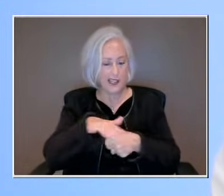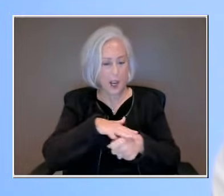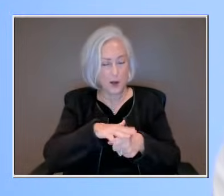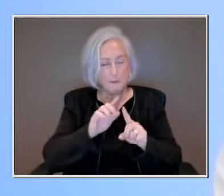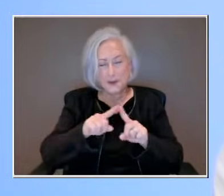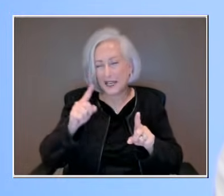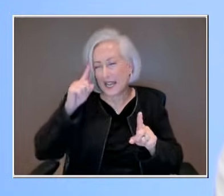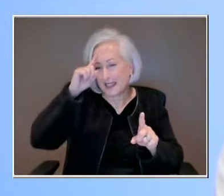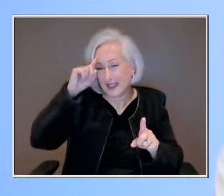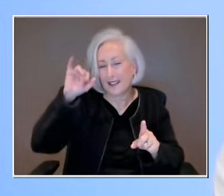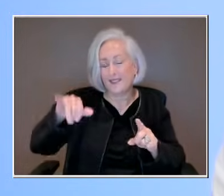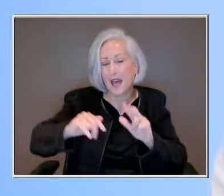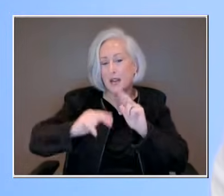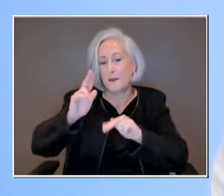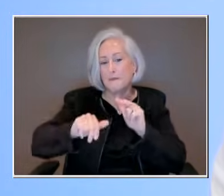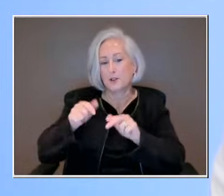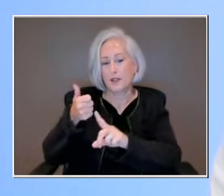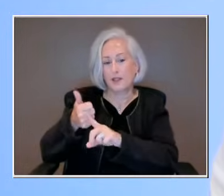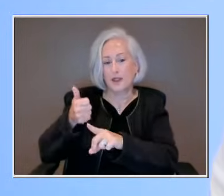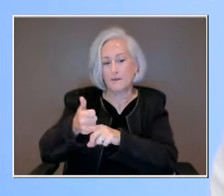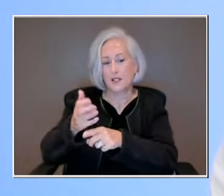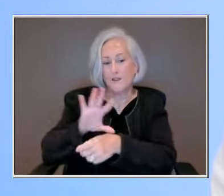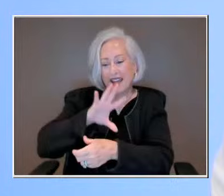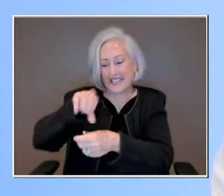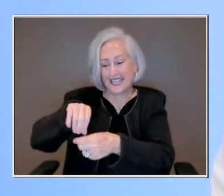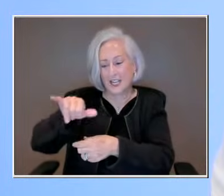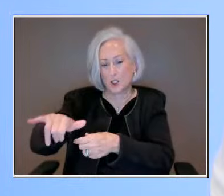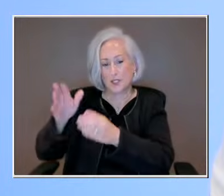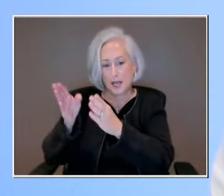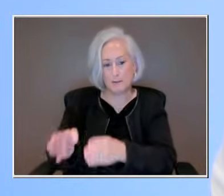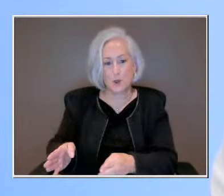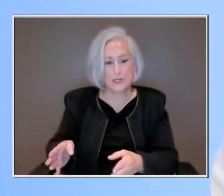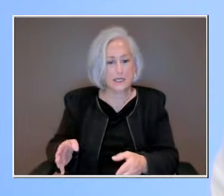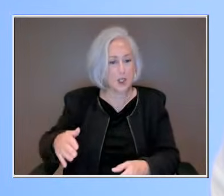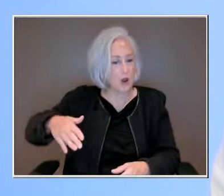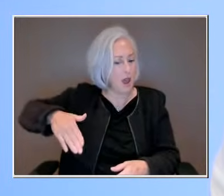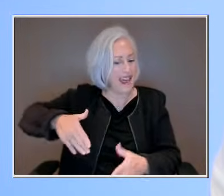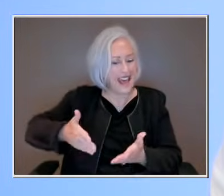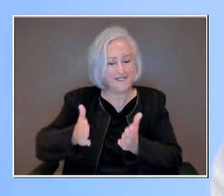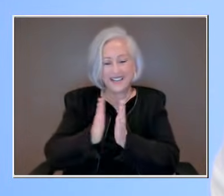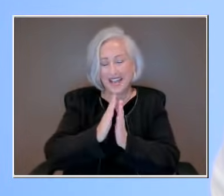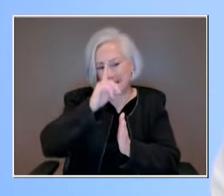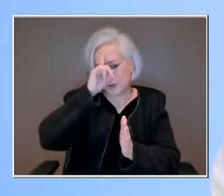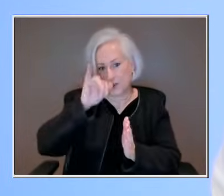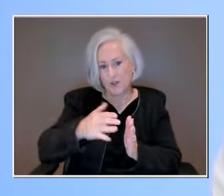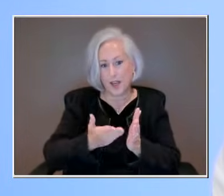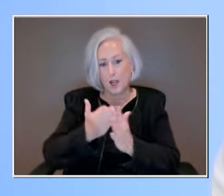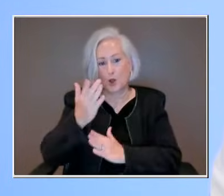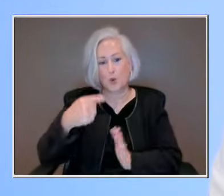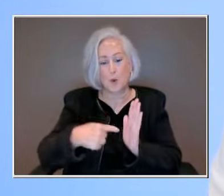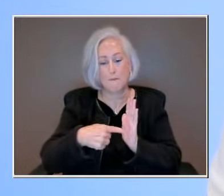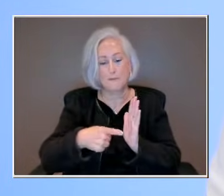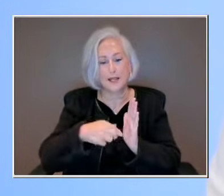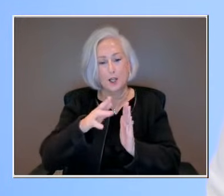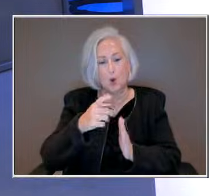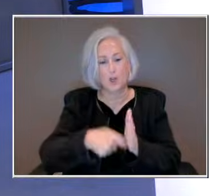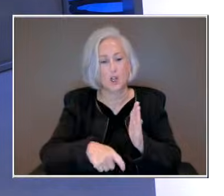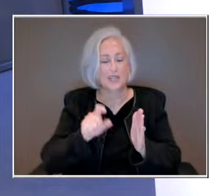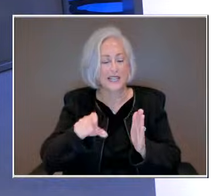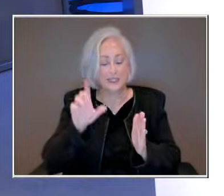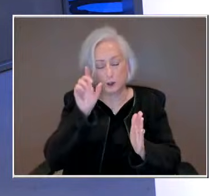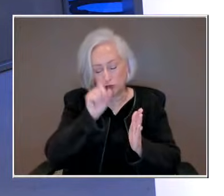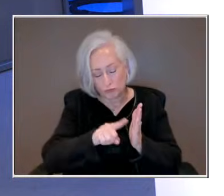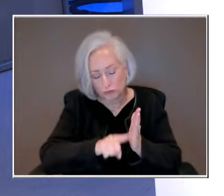actually engaging that individual, and so I haven't asked for that to come through billing or through a charge yet, so I need to explore more on that. Insurance is